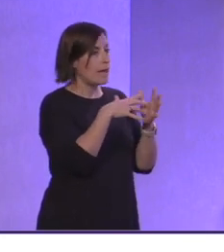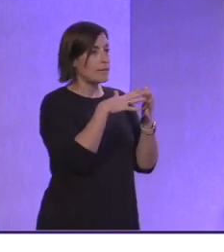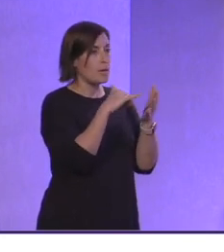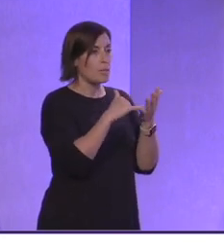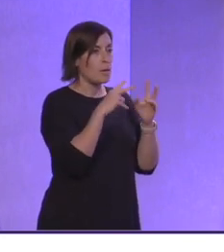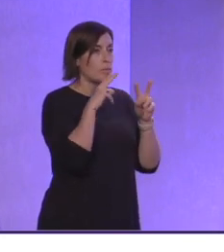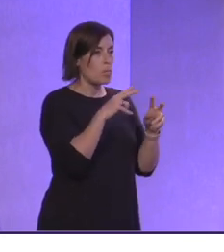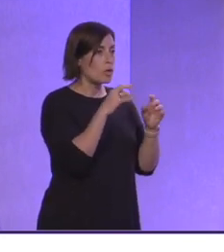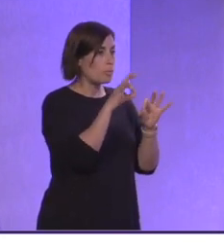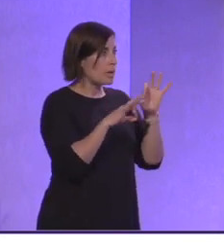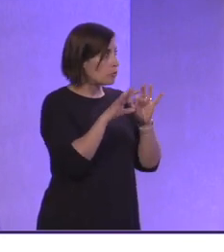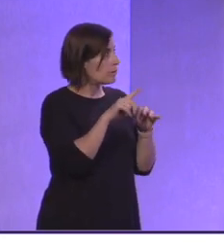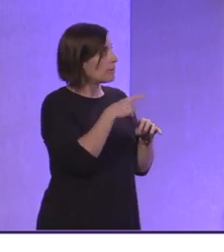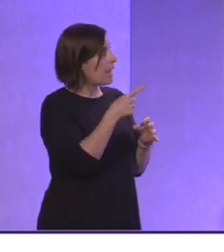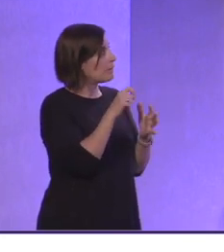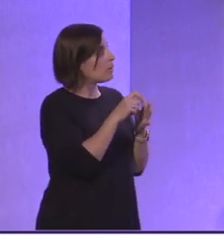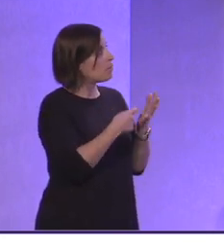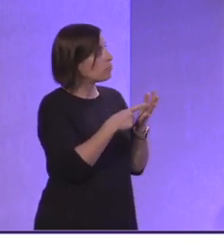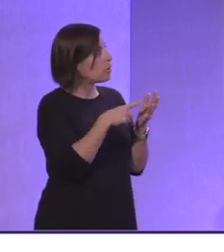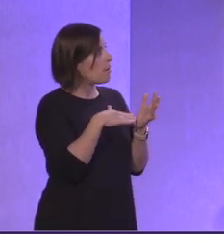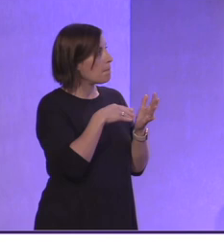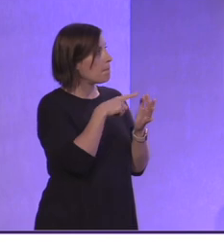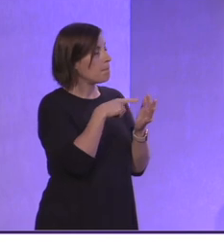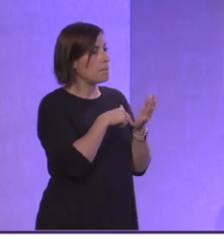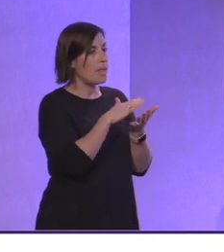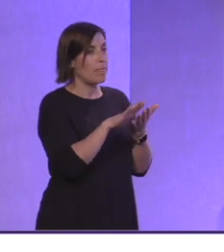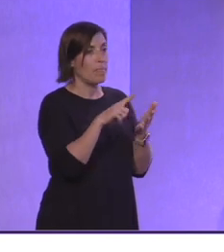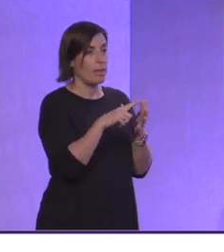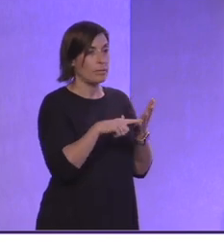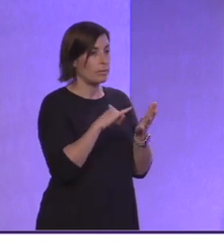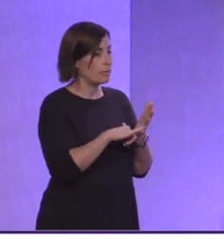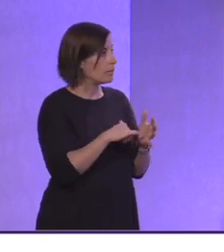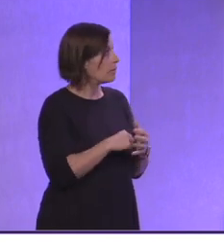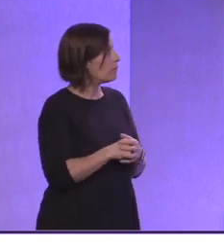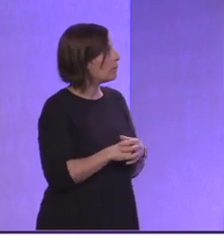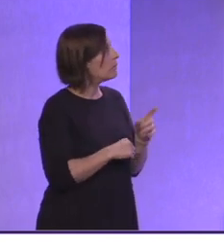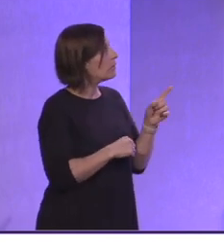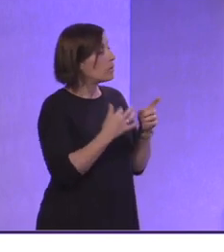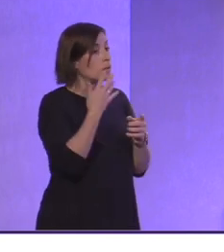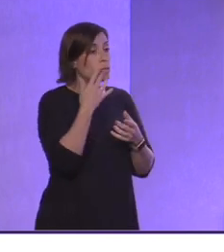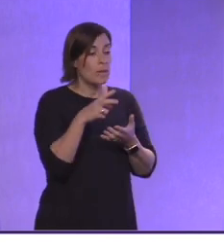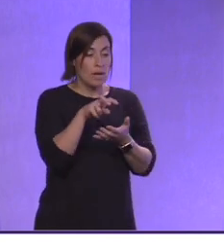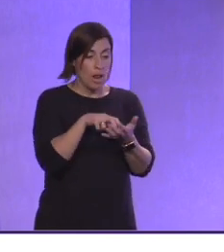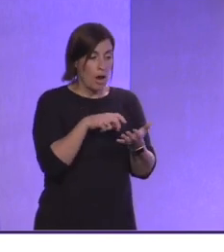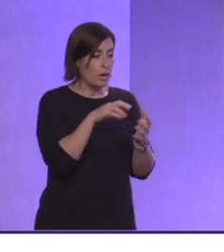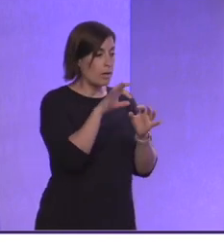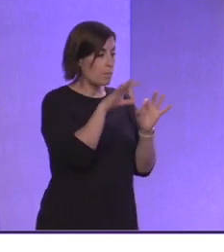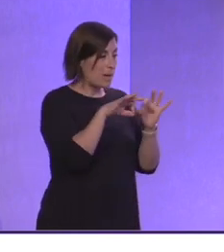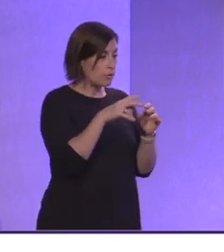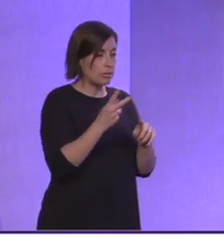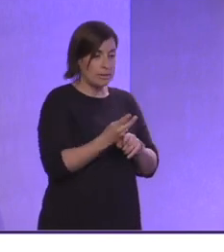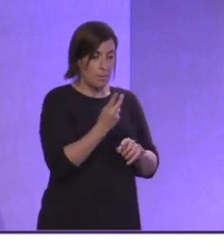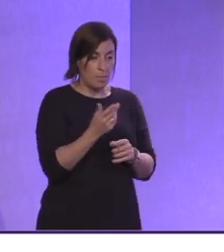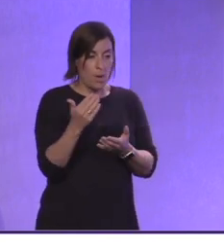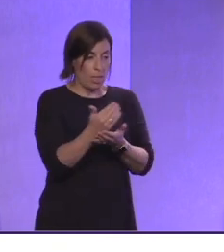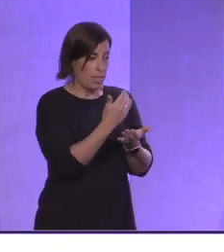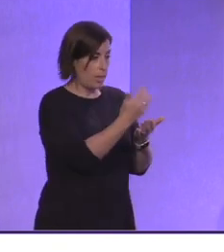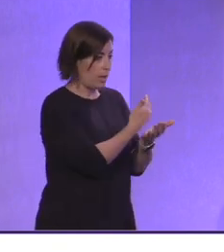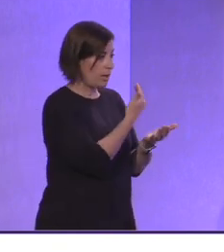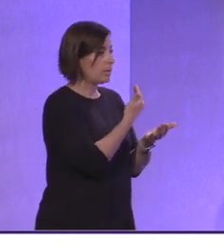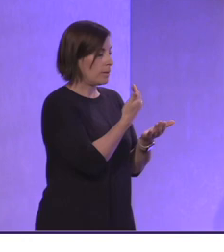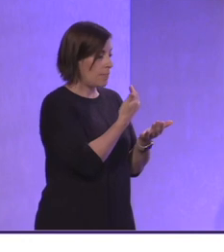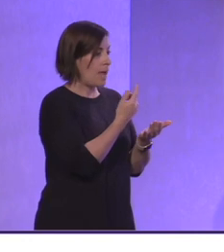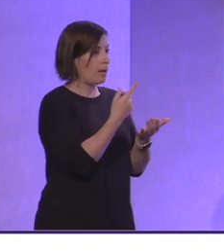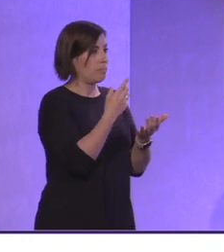metrics are a few examples. Once we've got logs and metrics, we will want to visualize them with some pretty graphs and analyze the